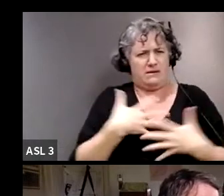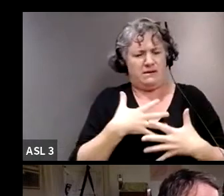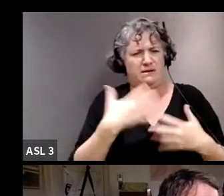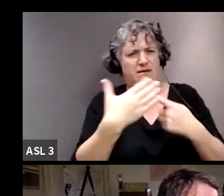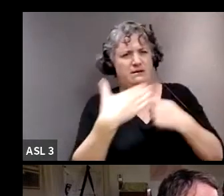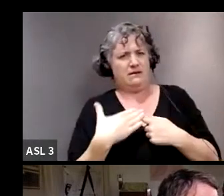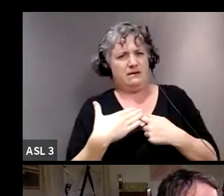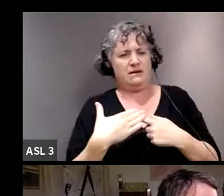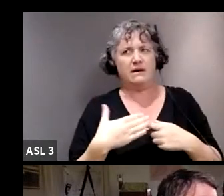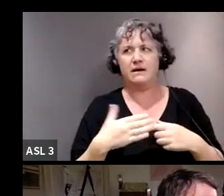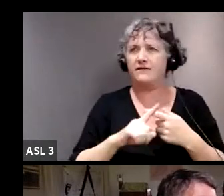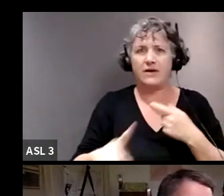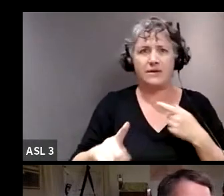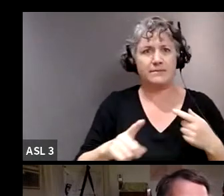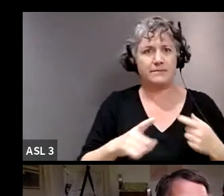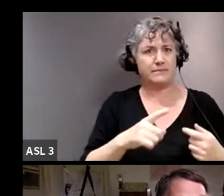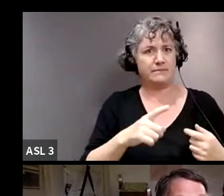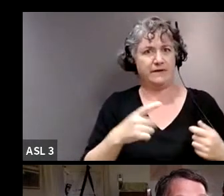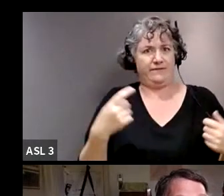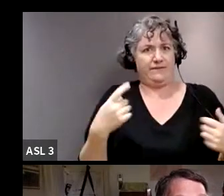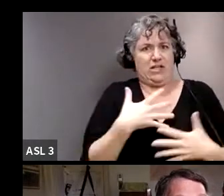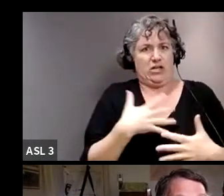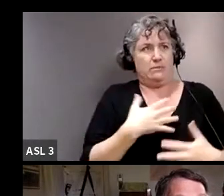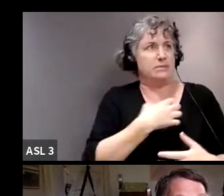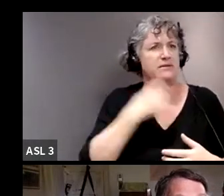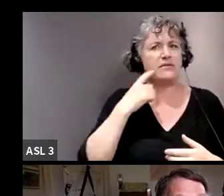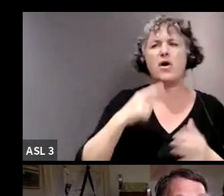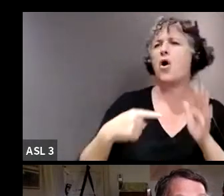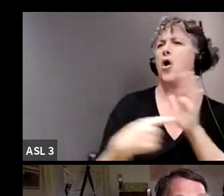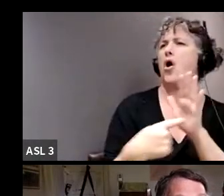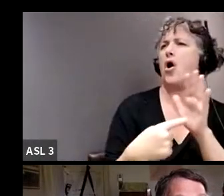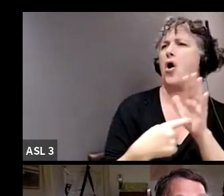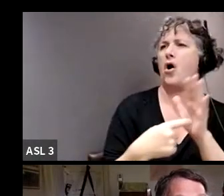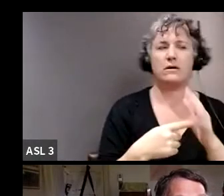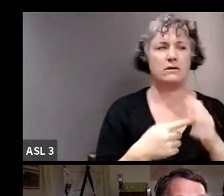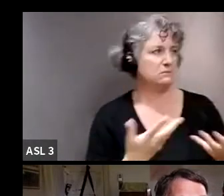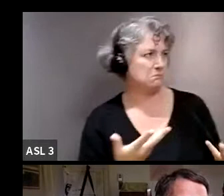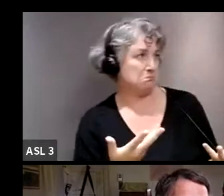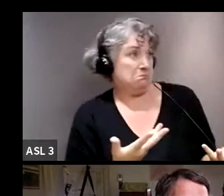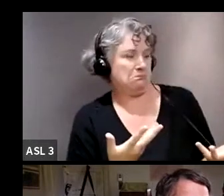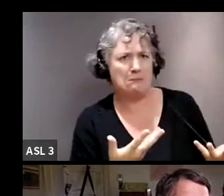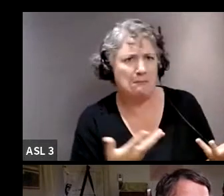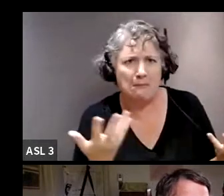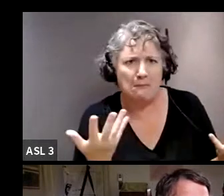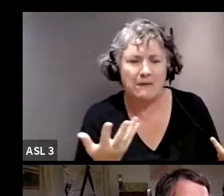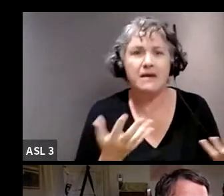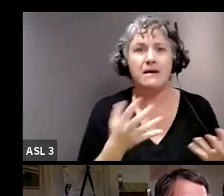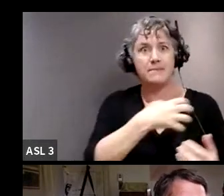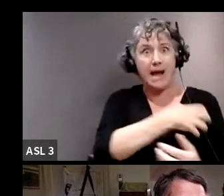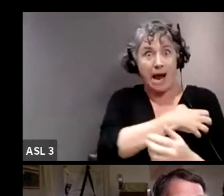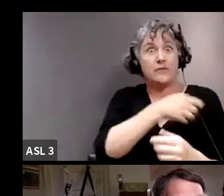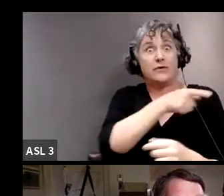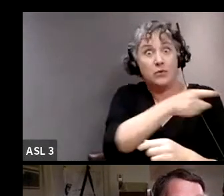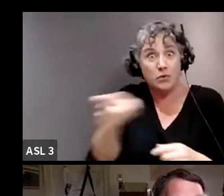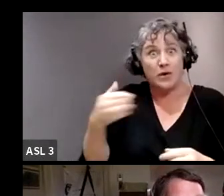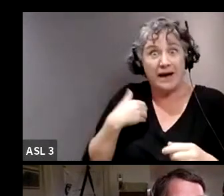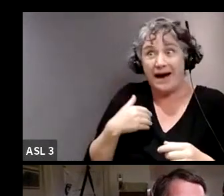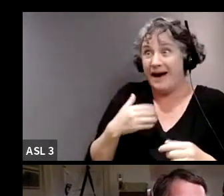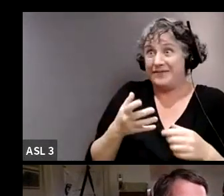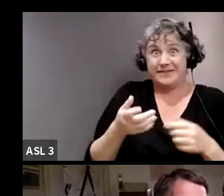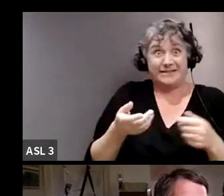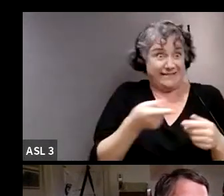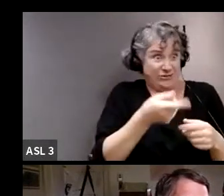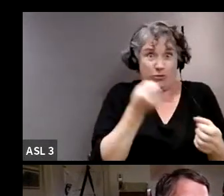what the police think that they deserve that fear is a reflection of the power that you do have over this budget and the role that of police